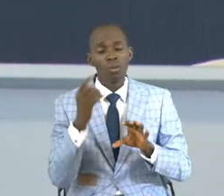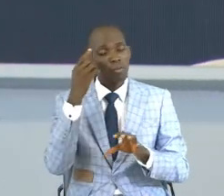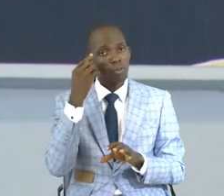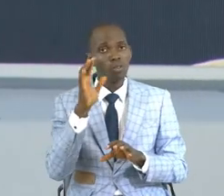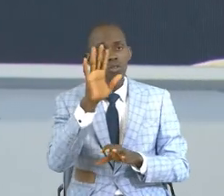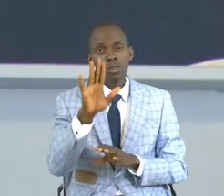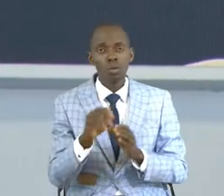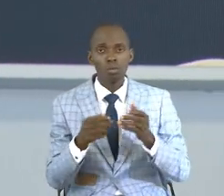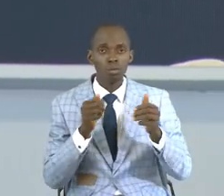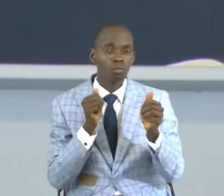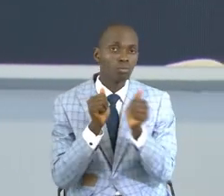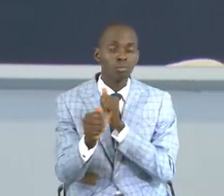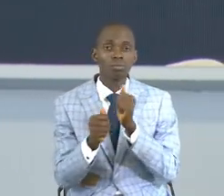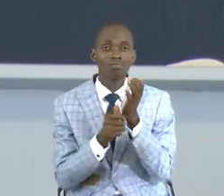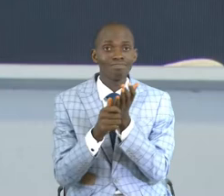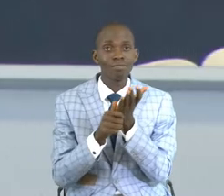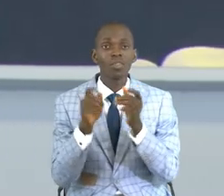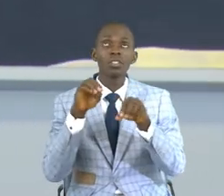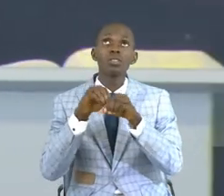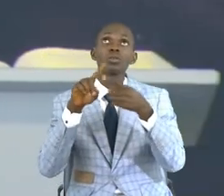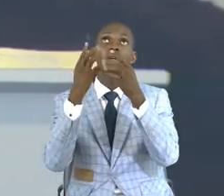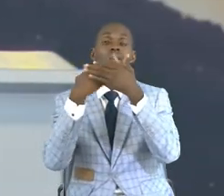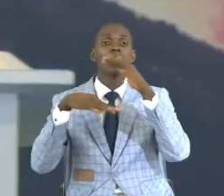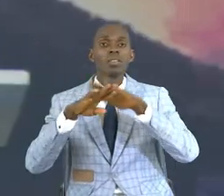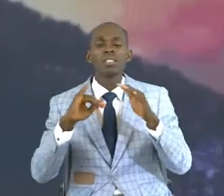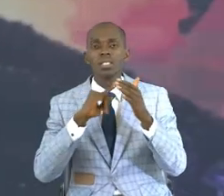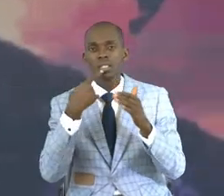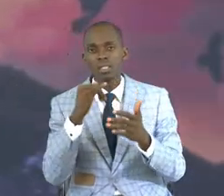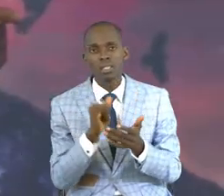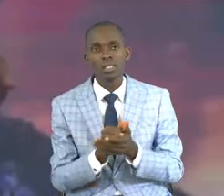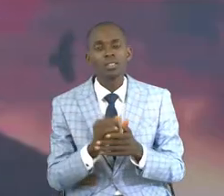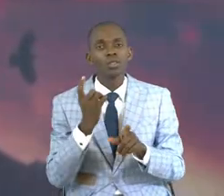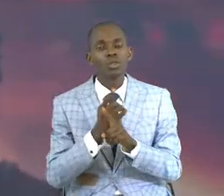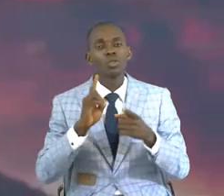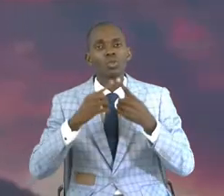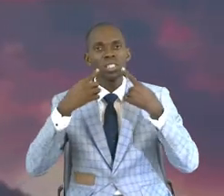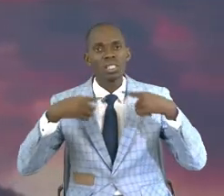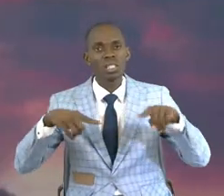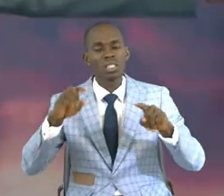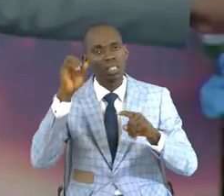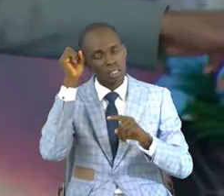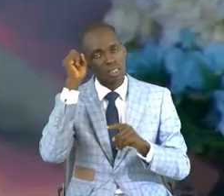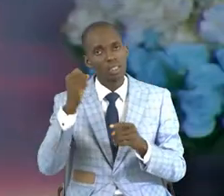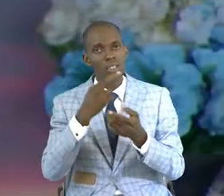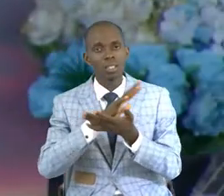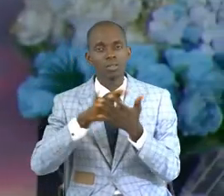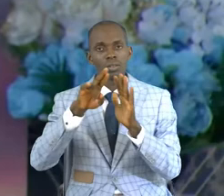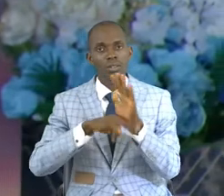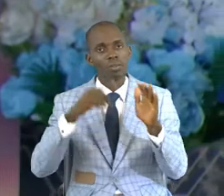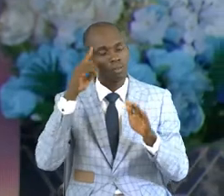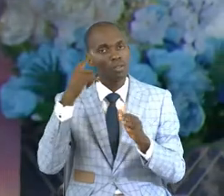done. And it said to declare his righteousness for the remission of sins that